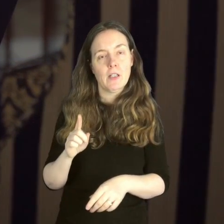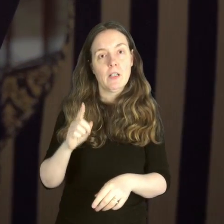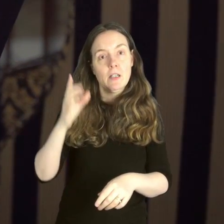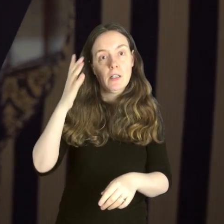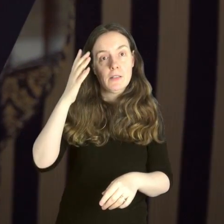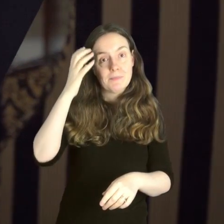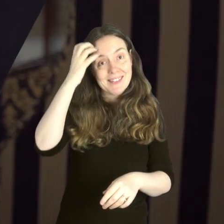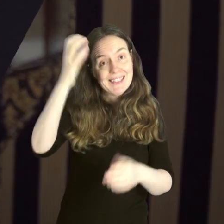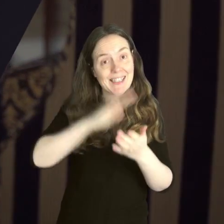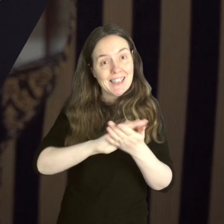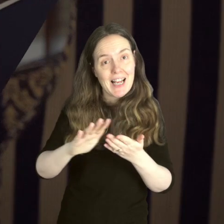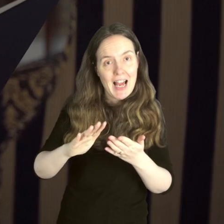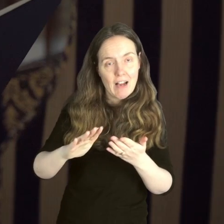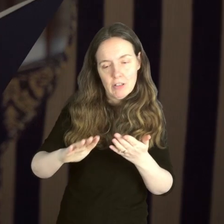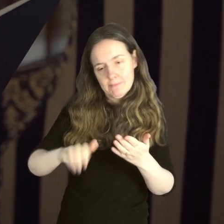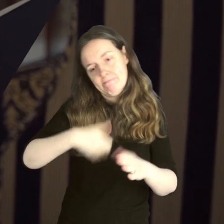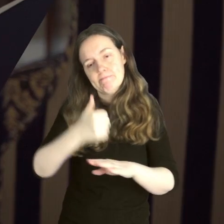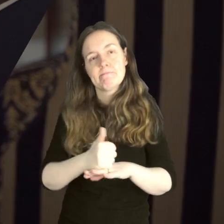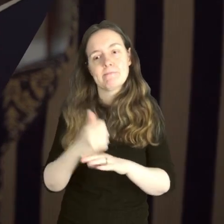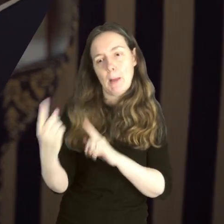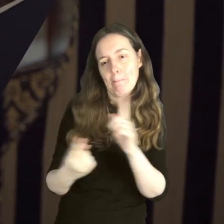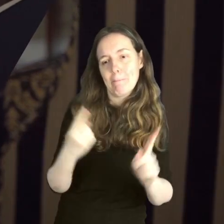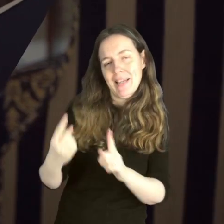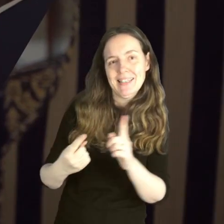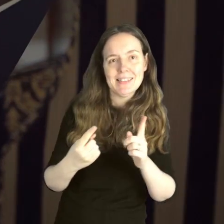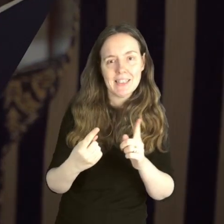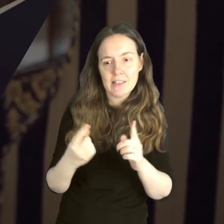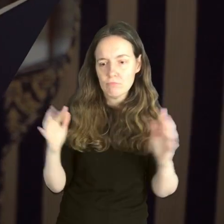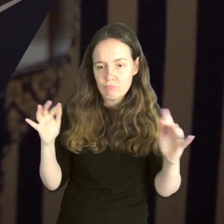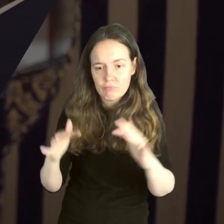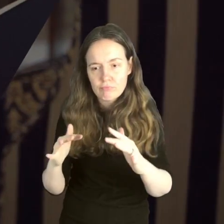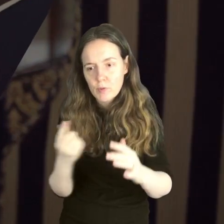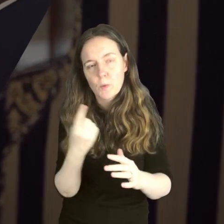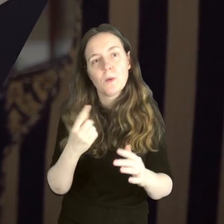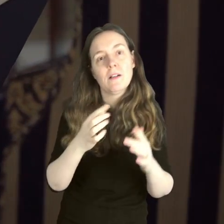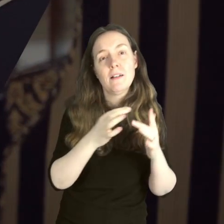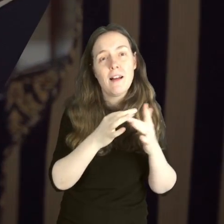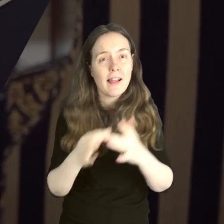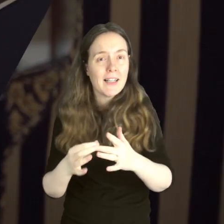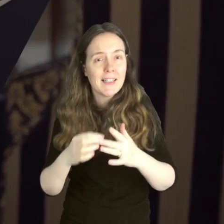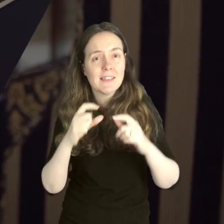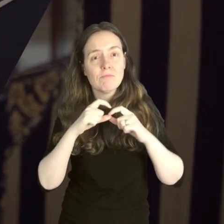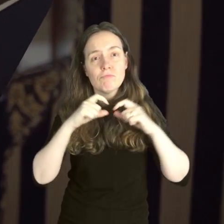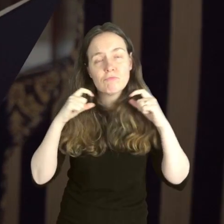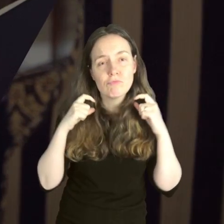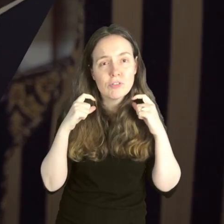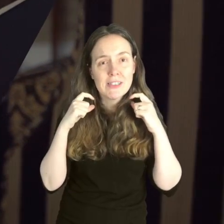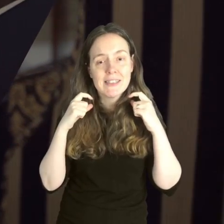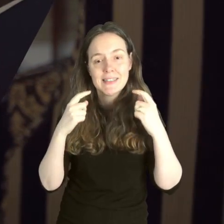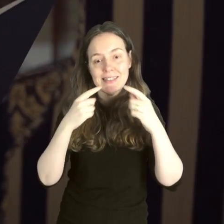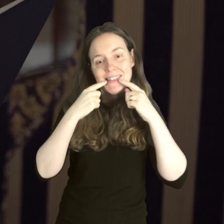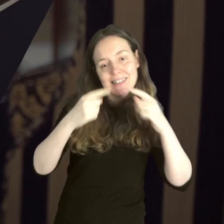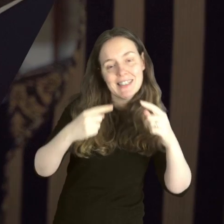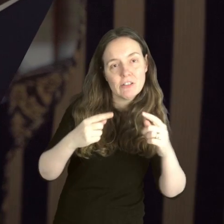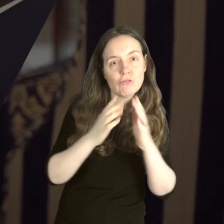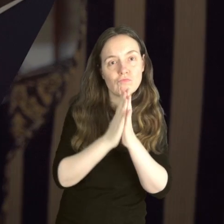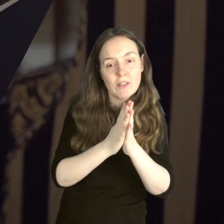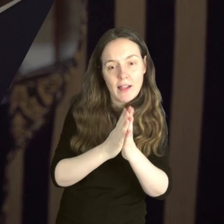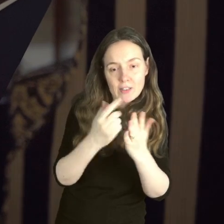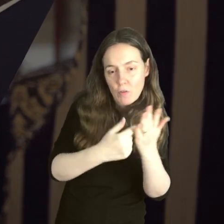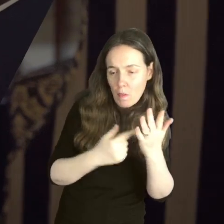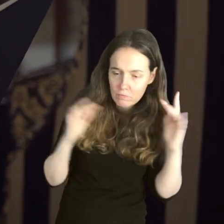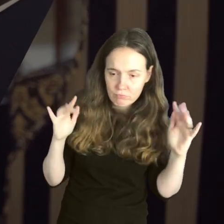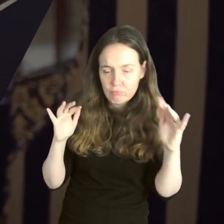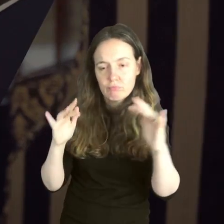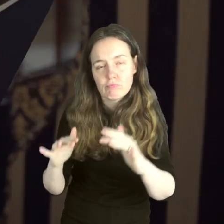meeting of the leading priests and teachers of religious law, and asked, "Where is the